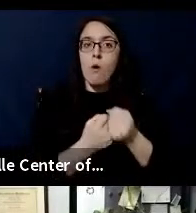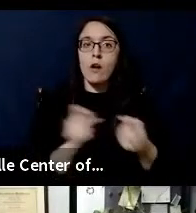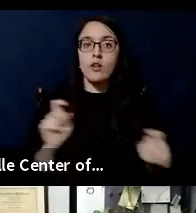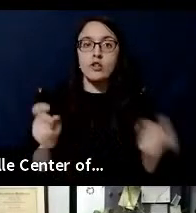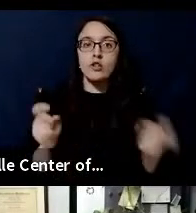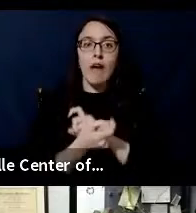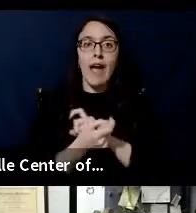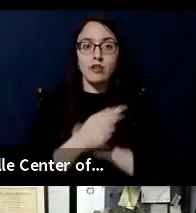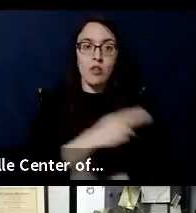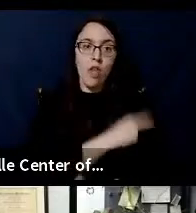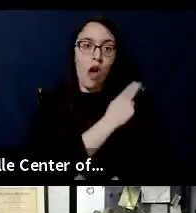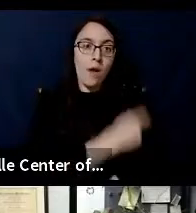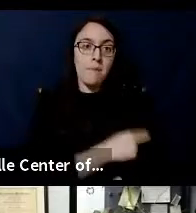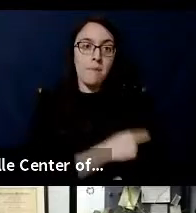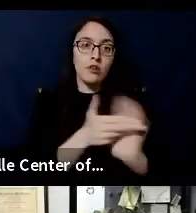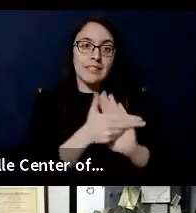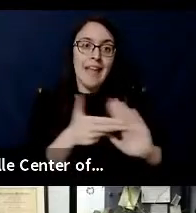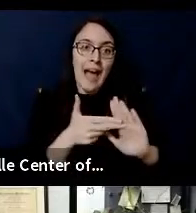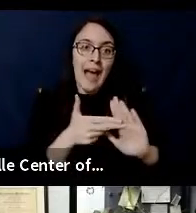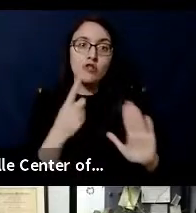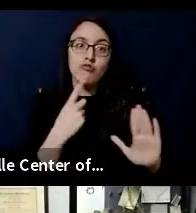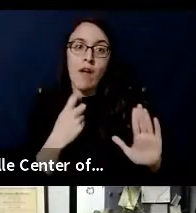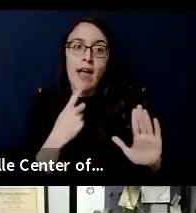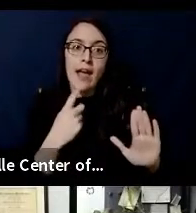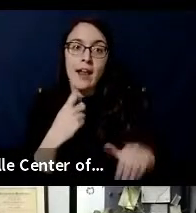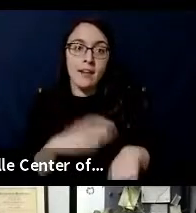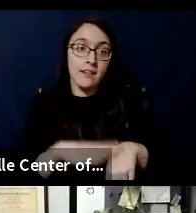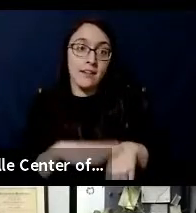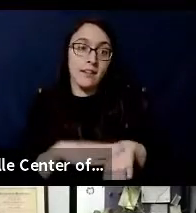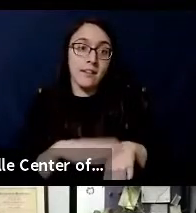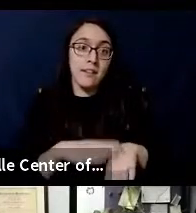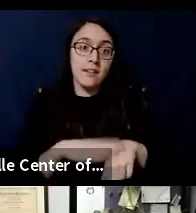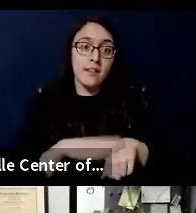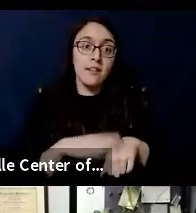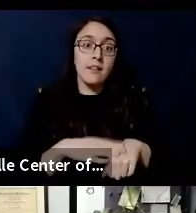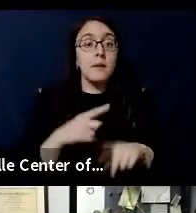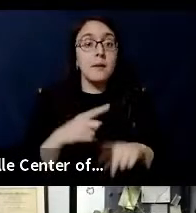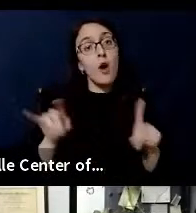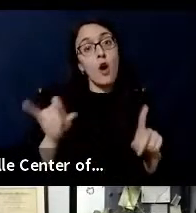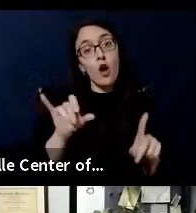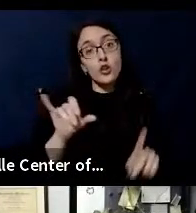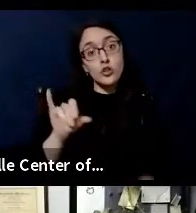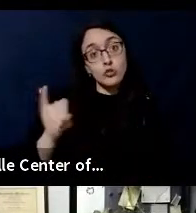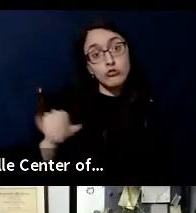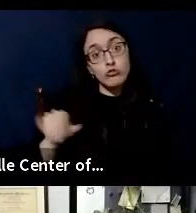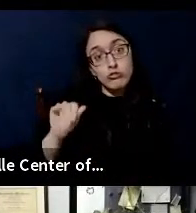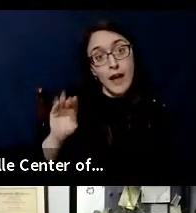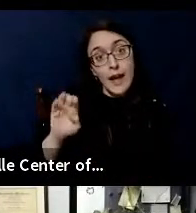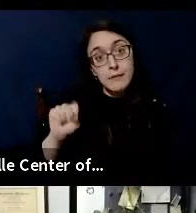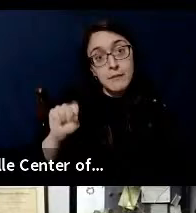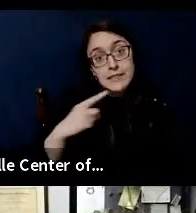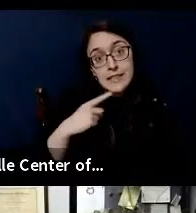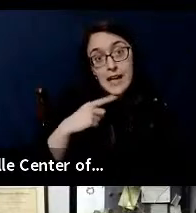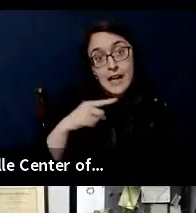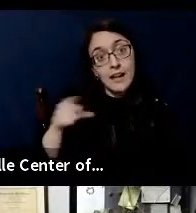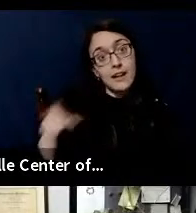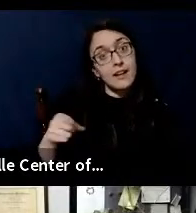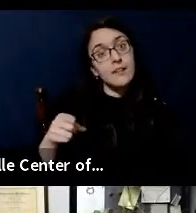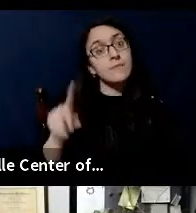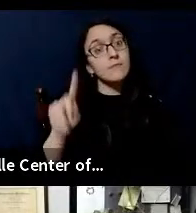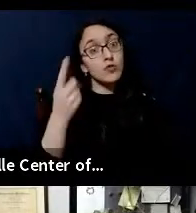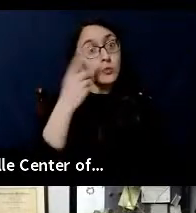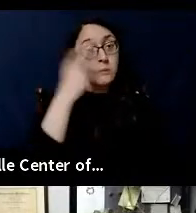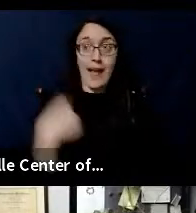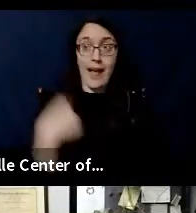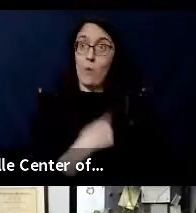hospital status to red at this point. But I also want to echo something pretty strongly that James said. Just because we have gone to red status